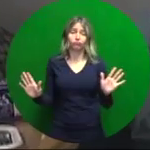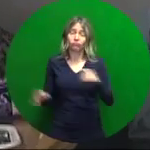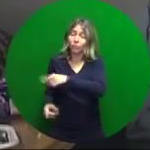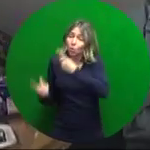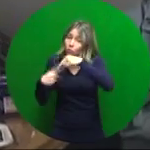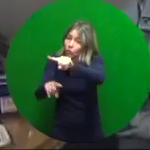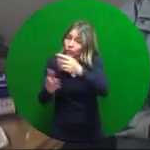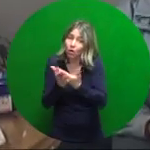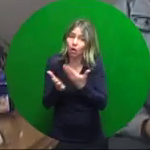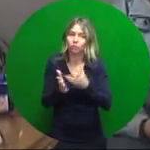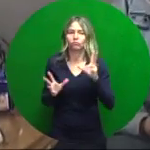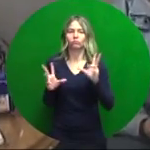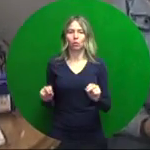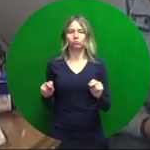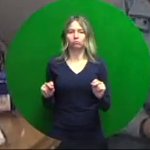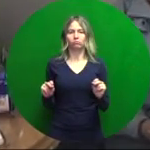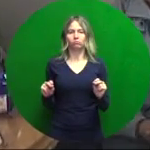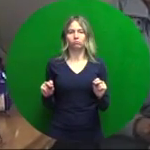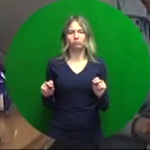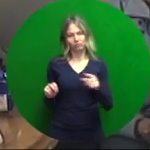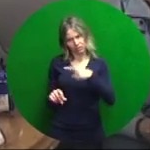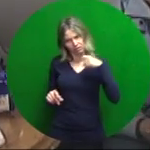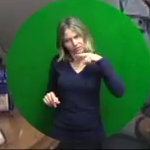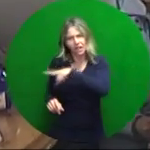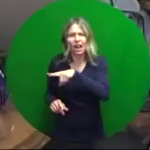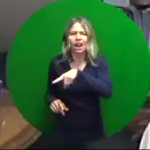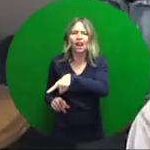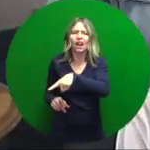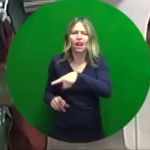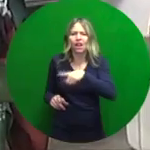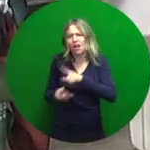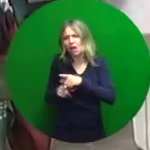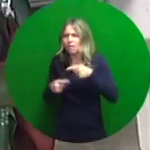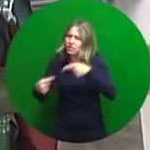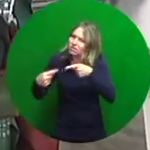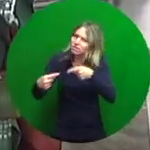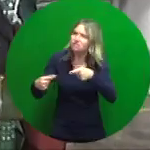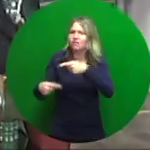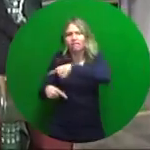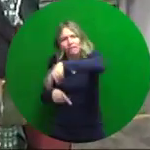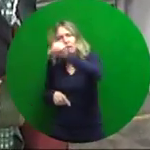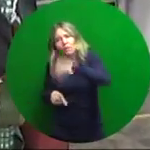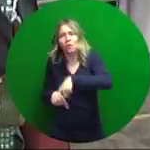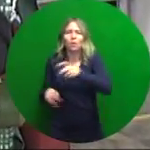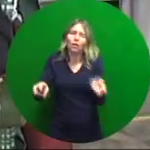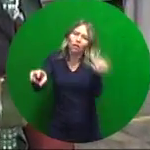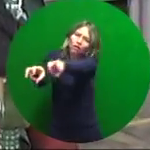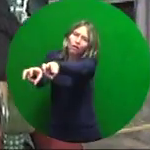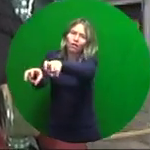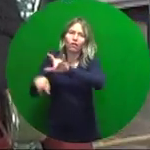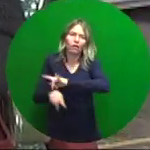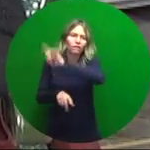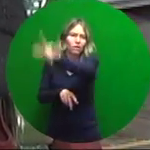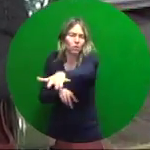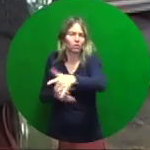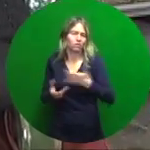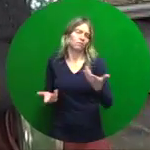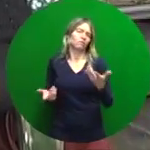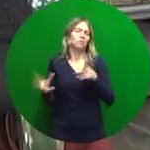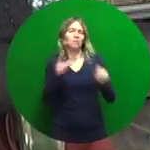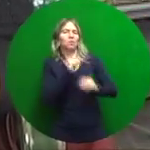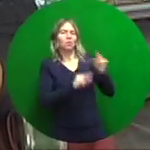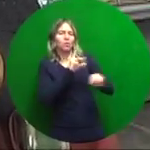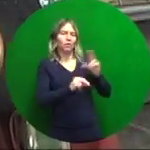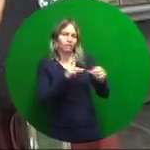said, okay, that's it. He's not going back to school. Stay home. They would have a hard time putting him on the